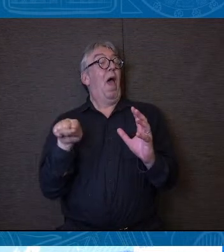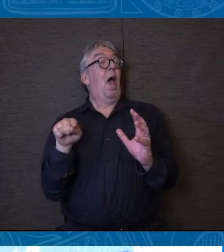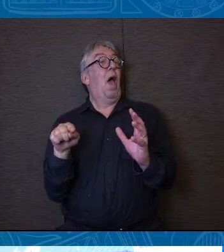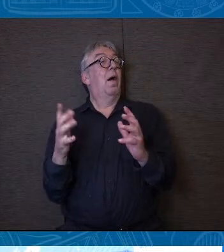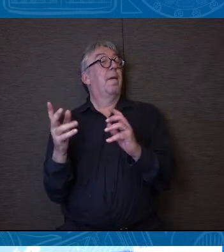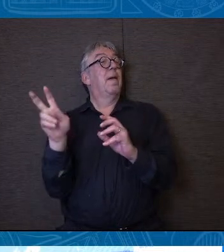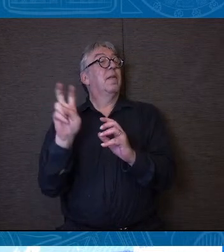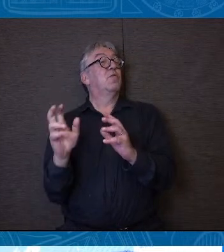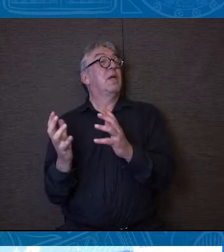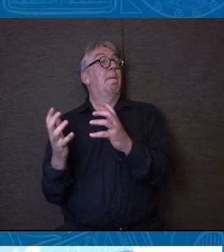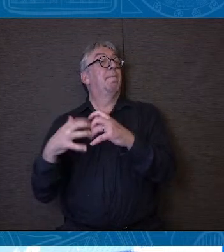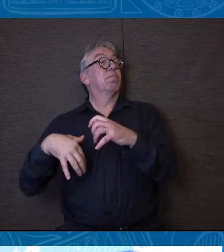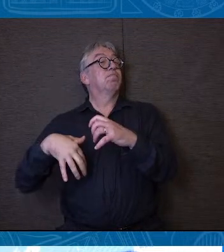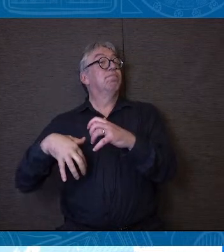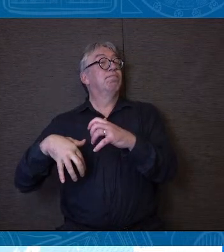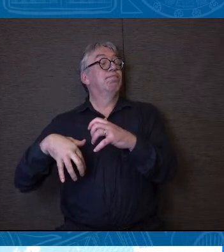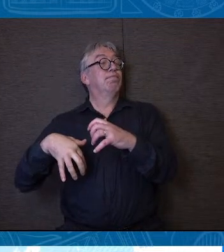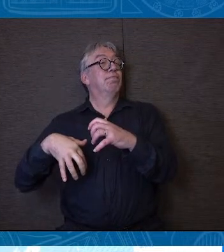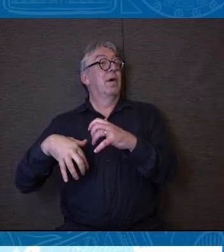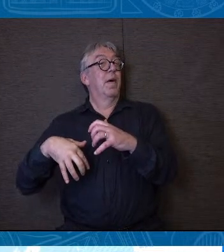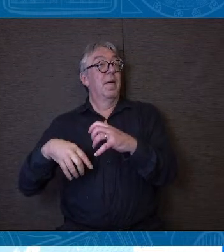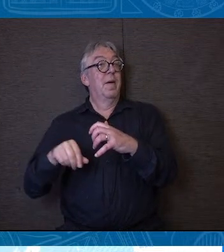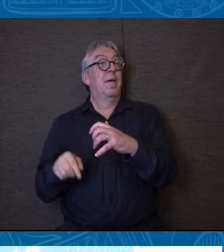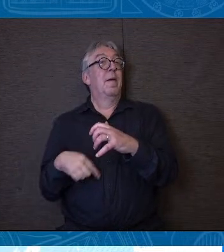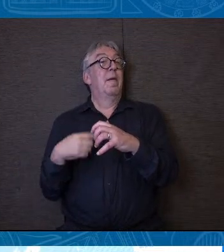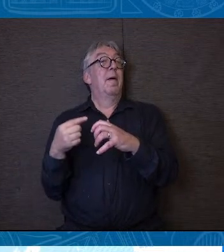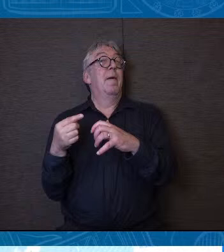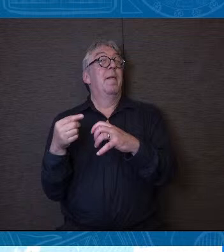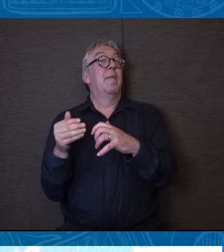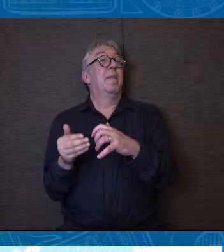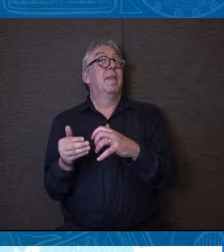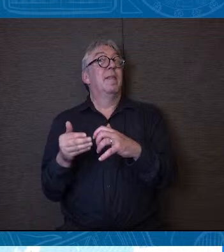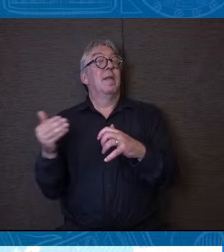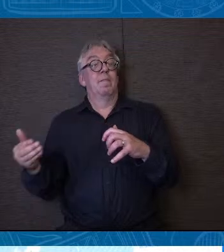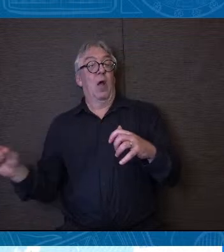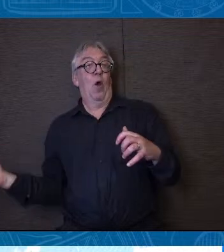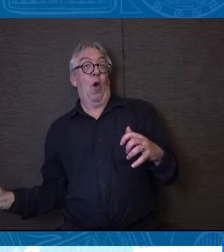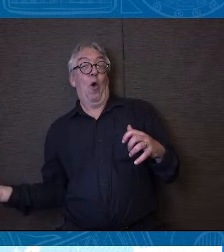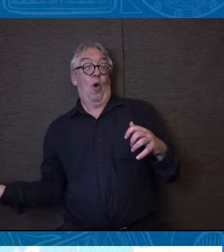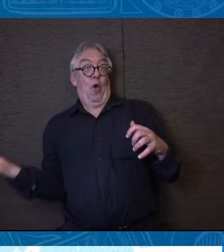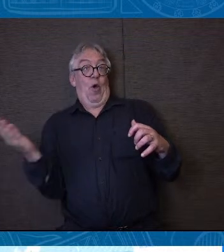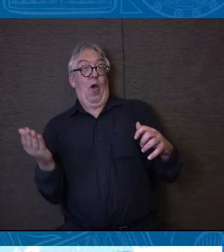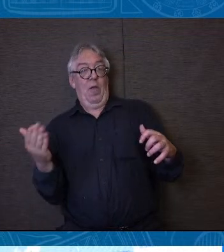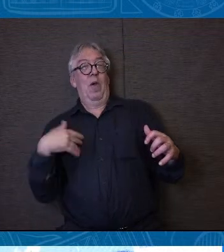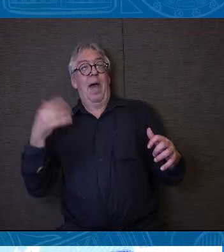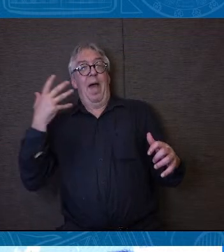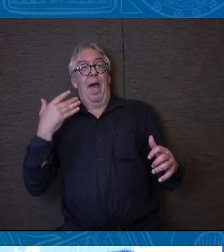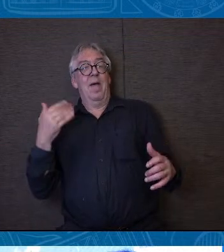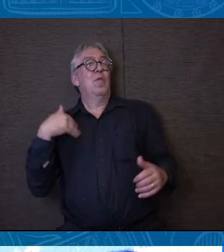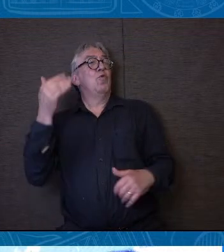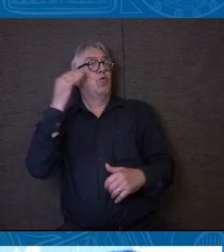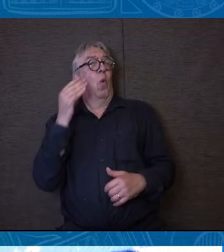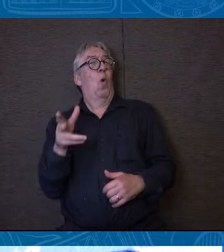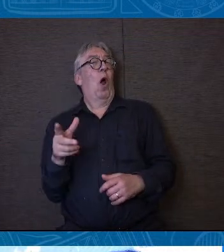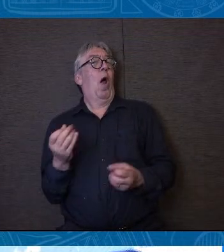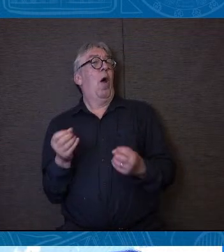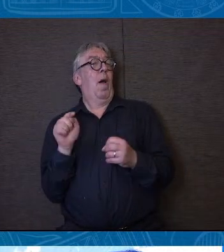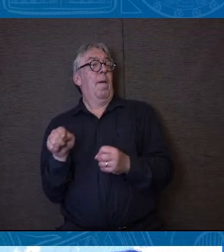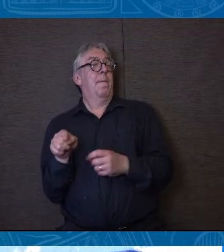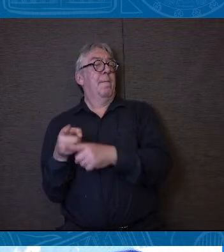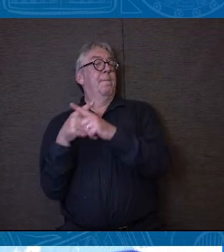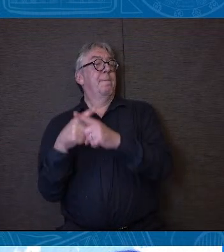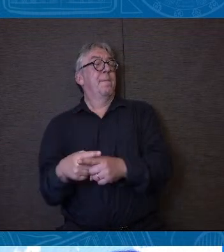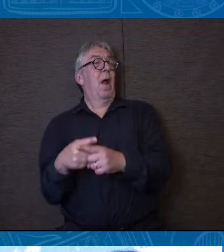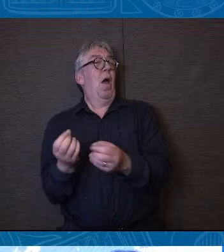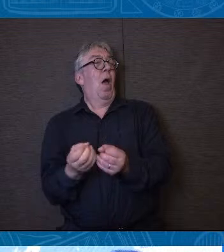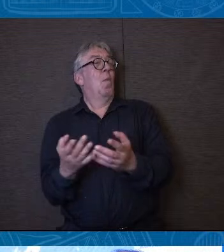we can evaluate where the exact population that is living in it is not under the coverage. And we can, right now we have done it only for the mobile